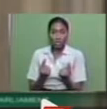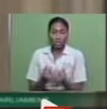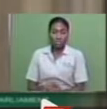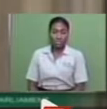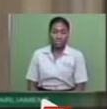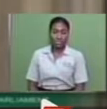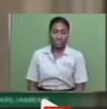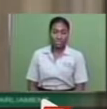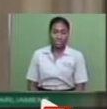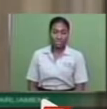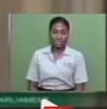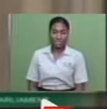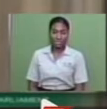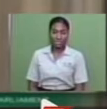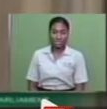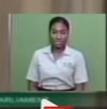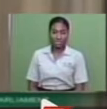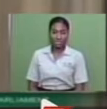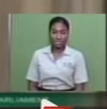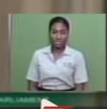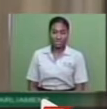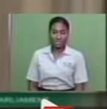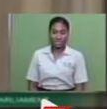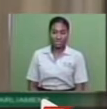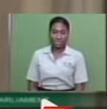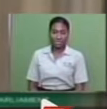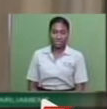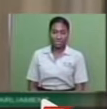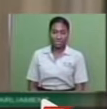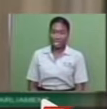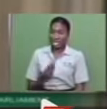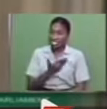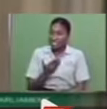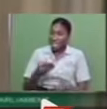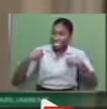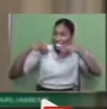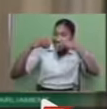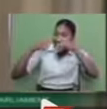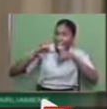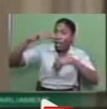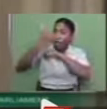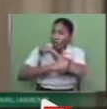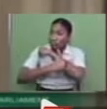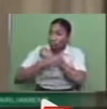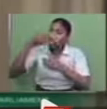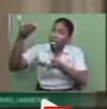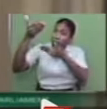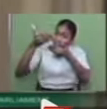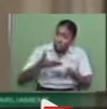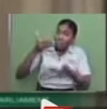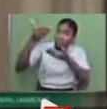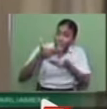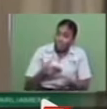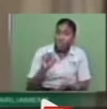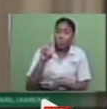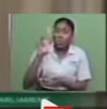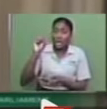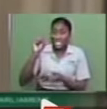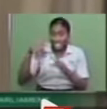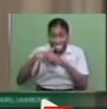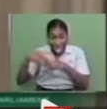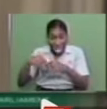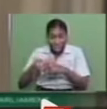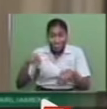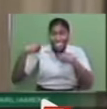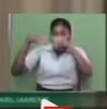that can be sold abroad. In your budget, tell me what it is you're going to sell abroad. What is it that you have put in